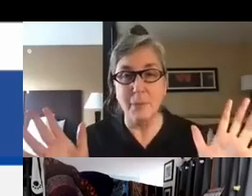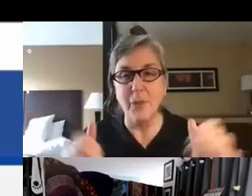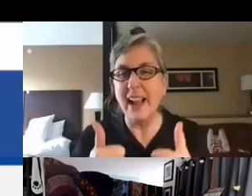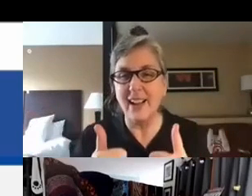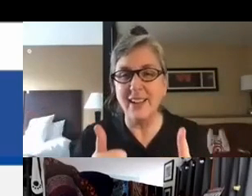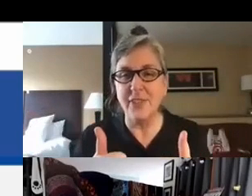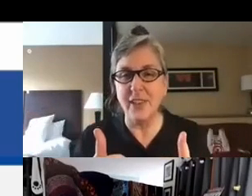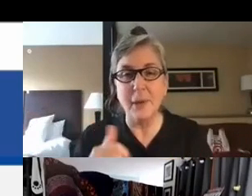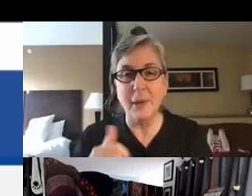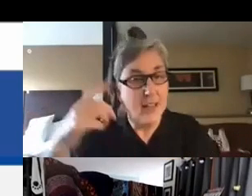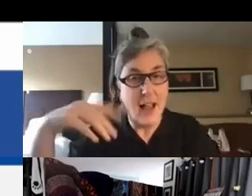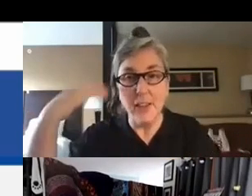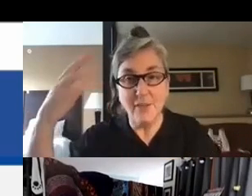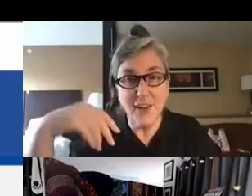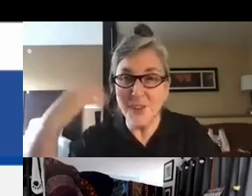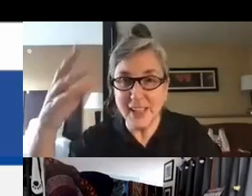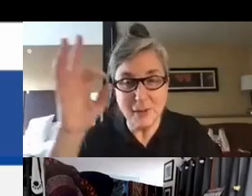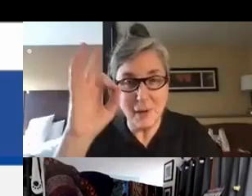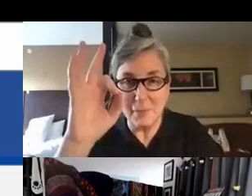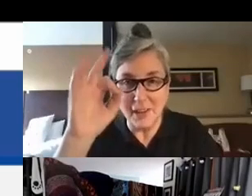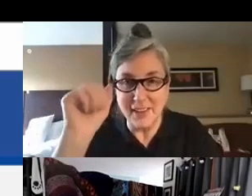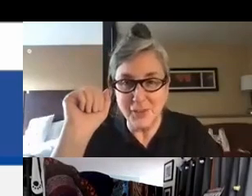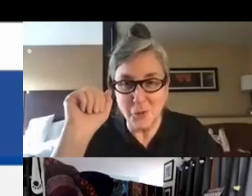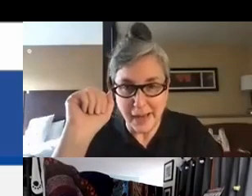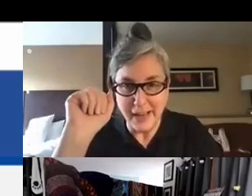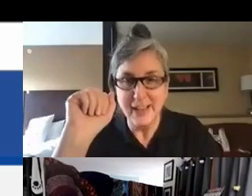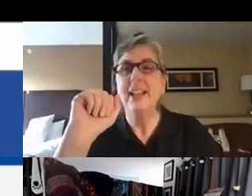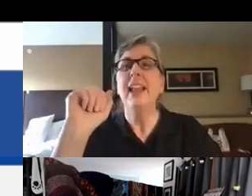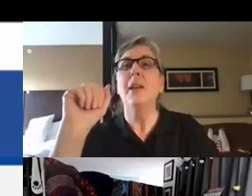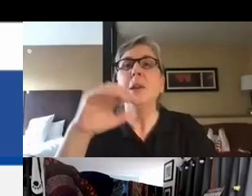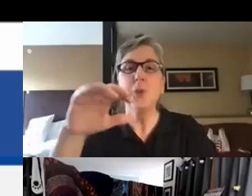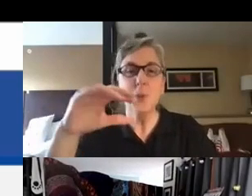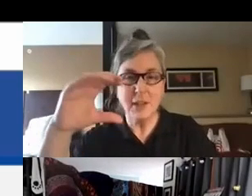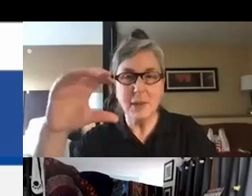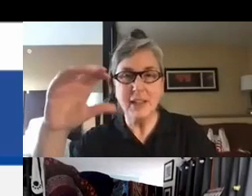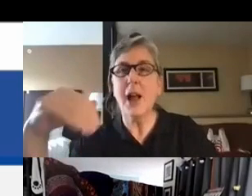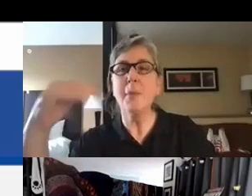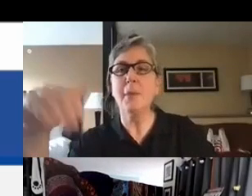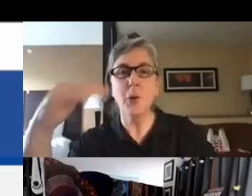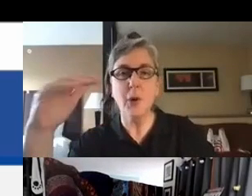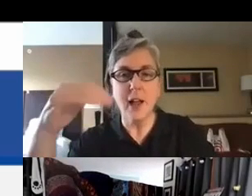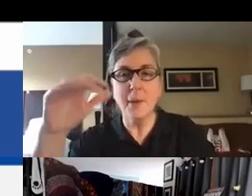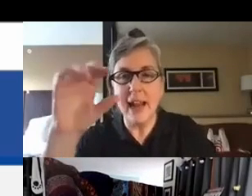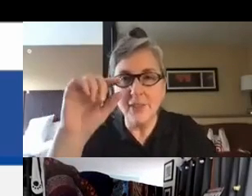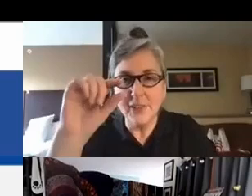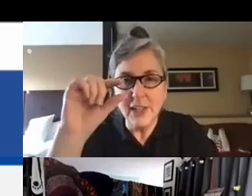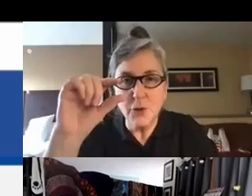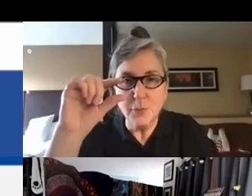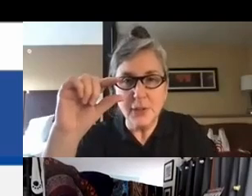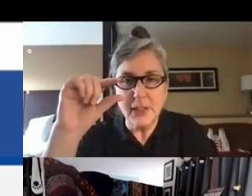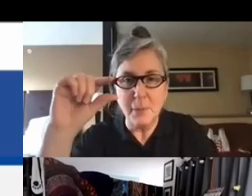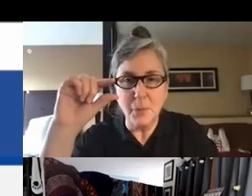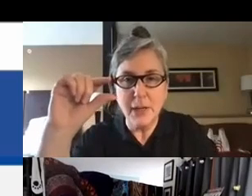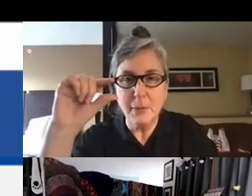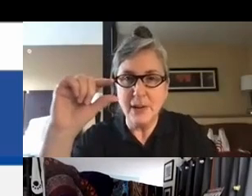more people, that kind of thing. But I love how you're thinking about it, Billy. That's great. And because we have limited Yeah, I time, I'm agree. going to ask each group